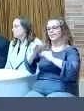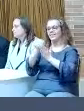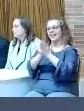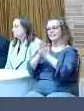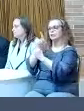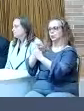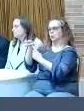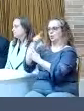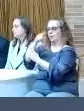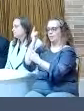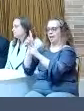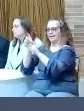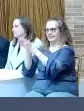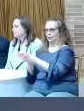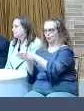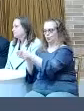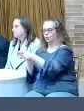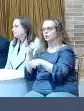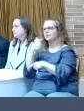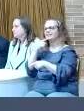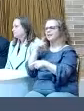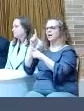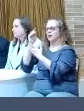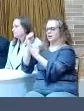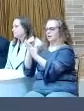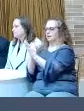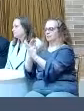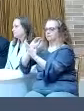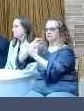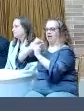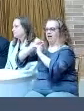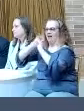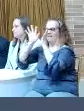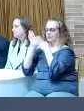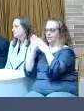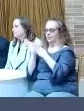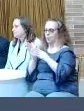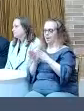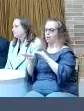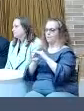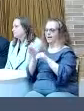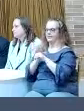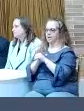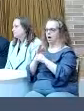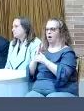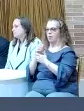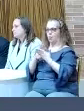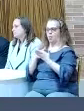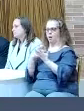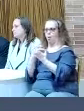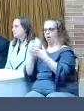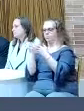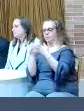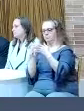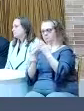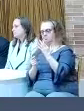listings to the black tester Gillan said the listings were unquestionably prepared based on vicary's criteria